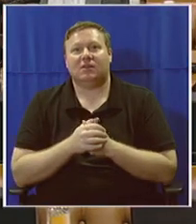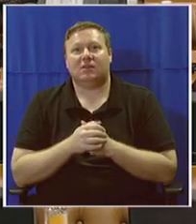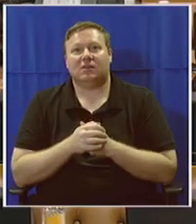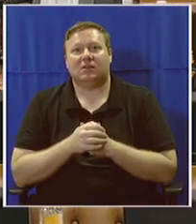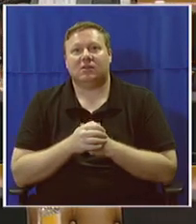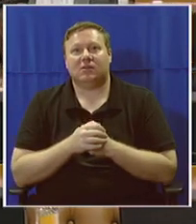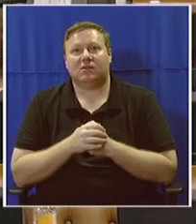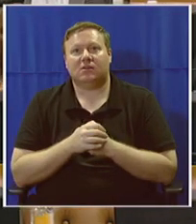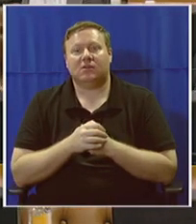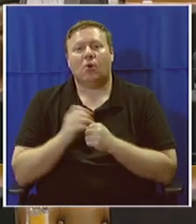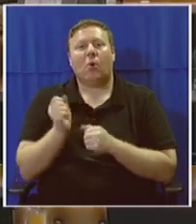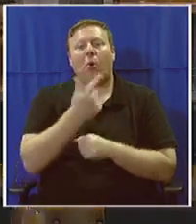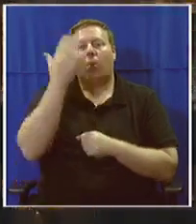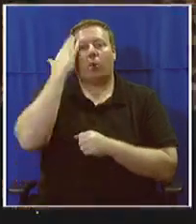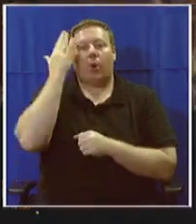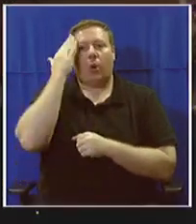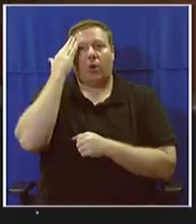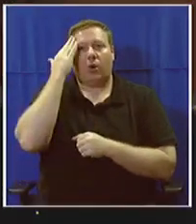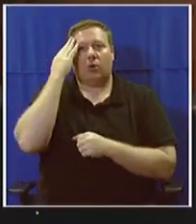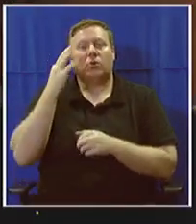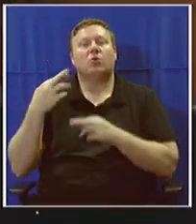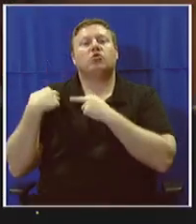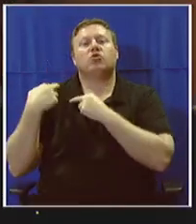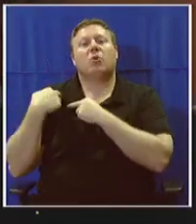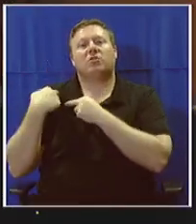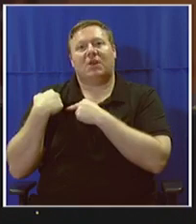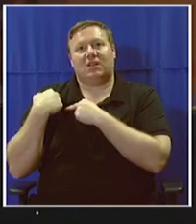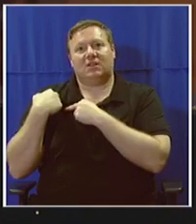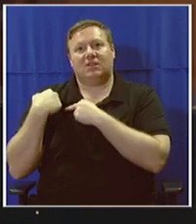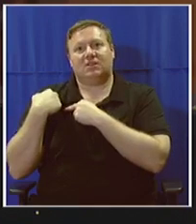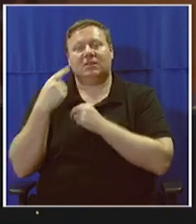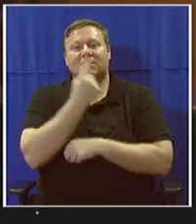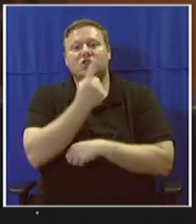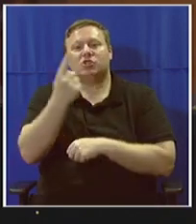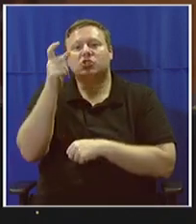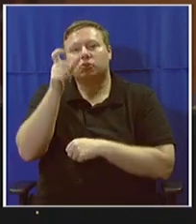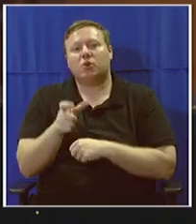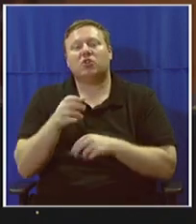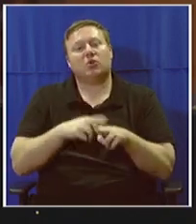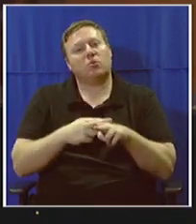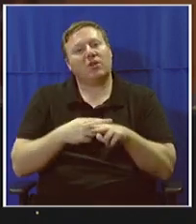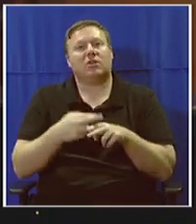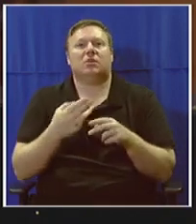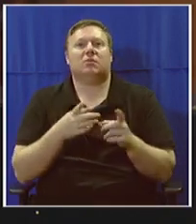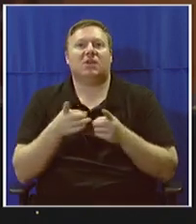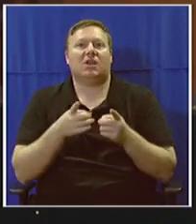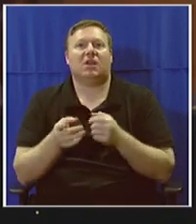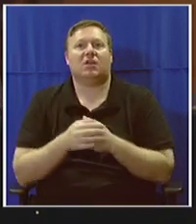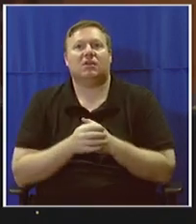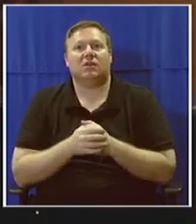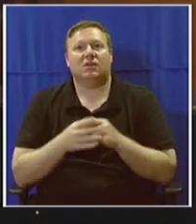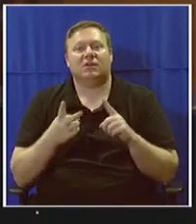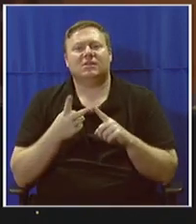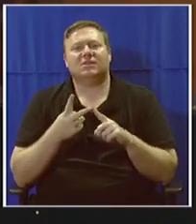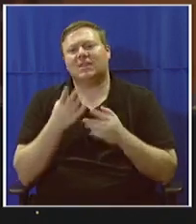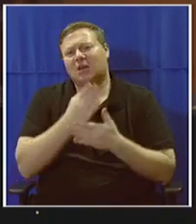us know that it is a responsibility of everybody to deal with racism. But the second part that I